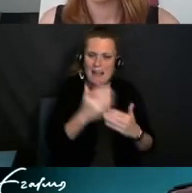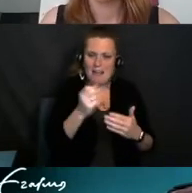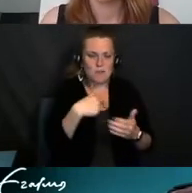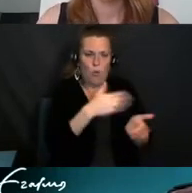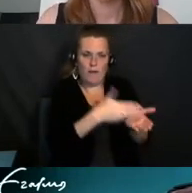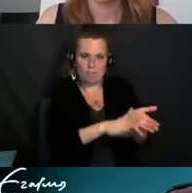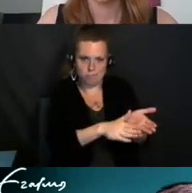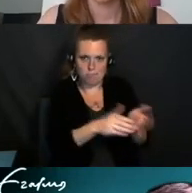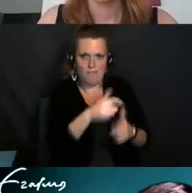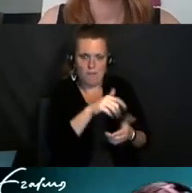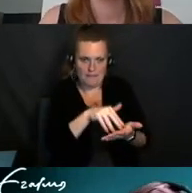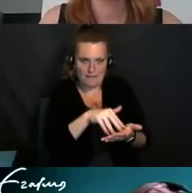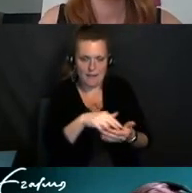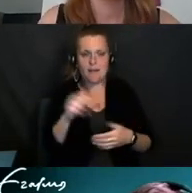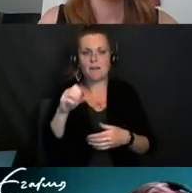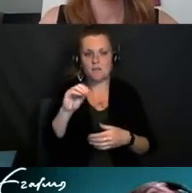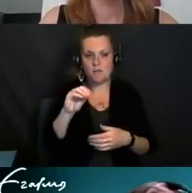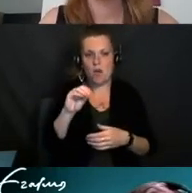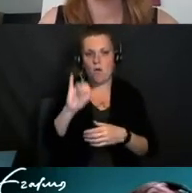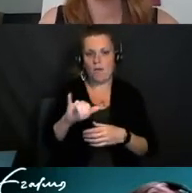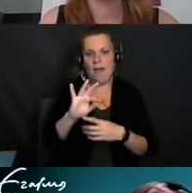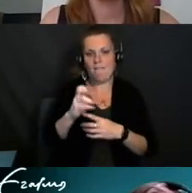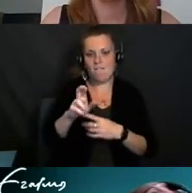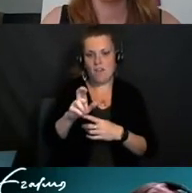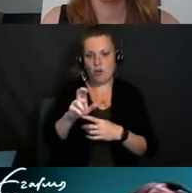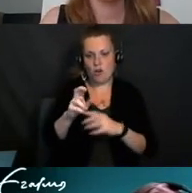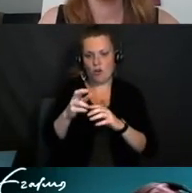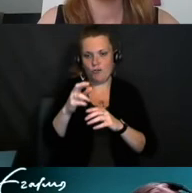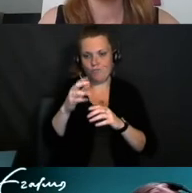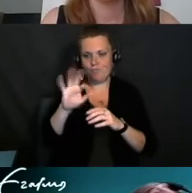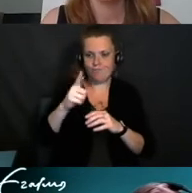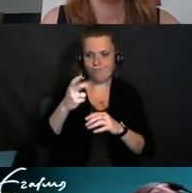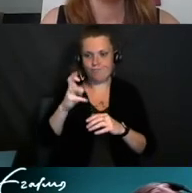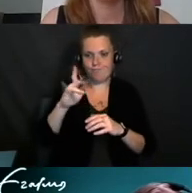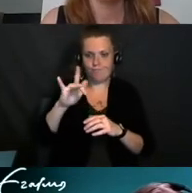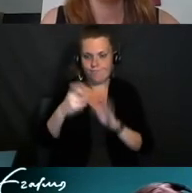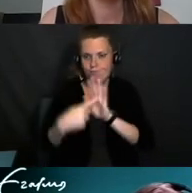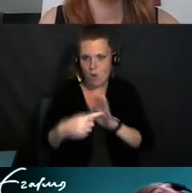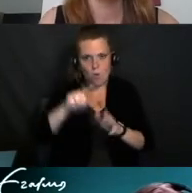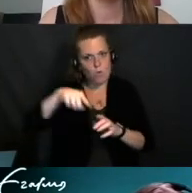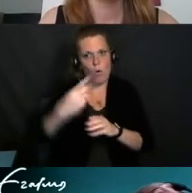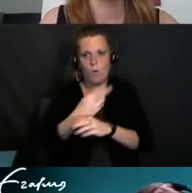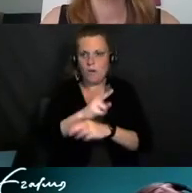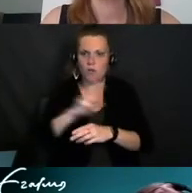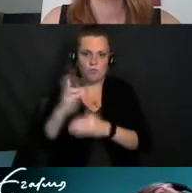So the finger configuration that were shown were only right hands,